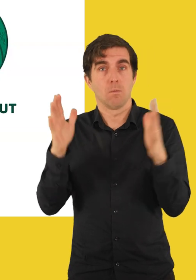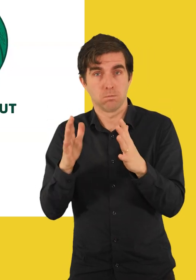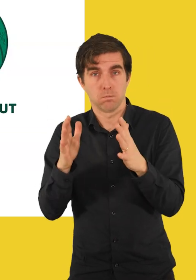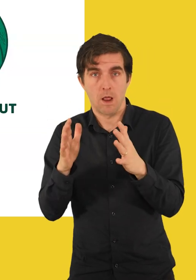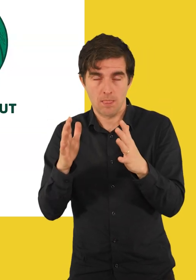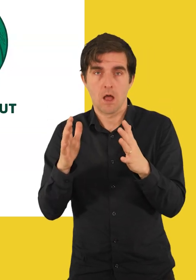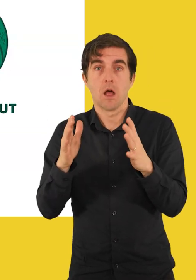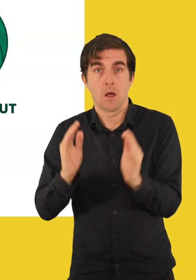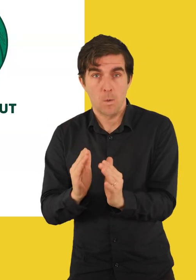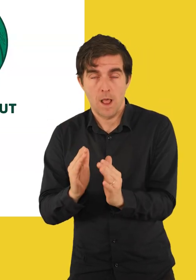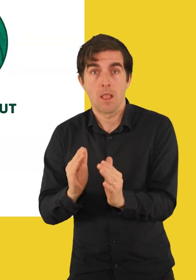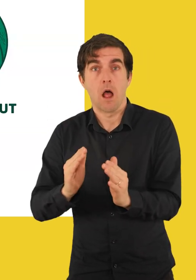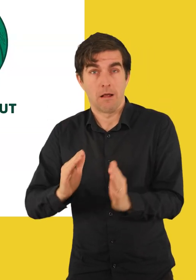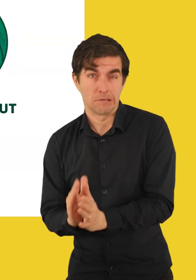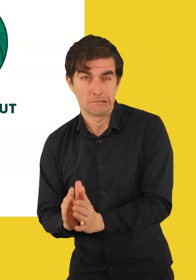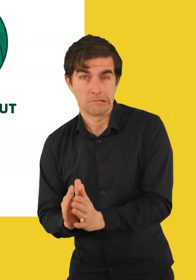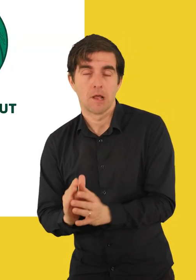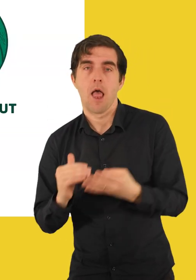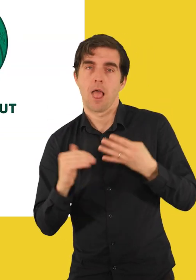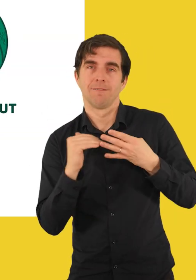micro level, and nano level.